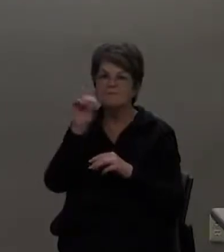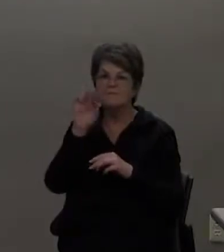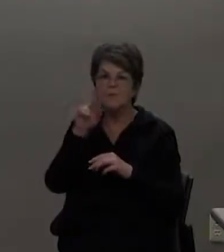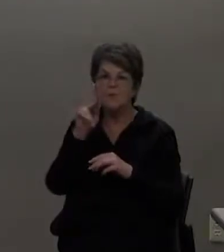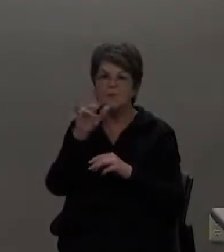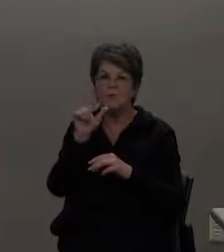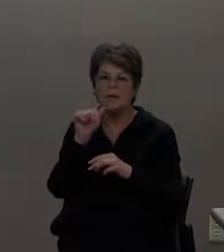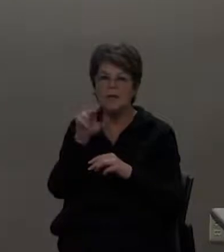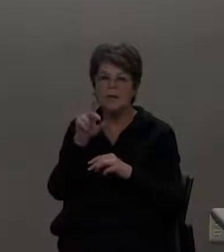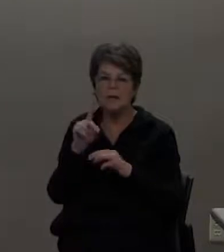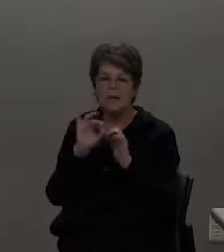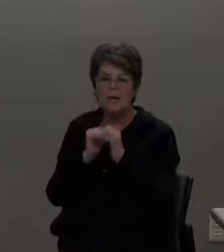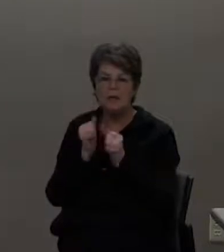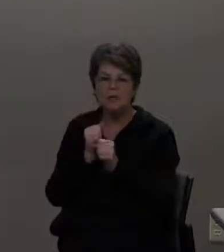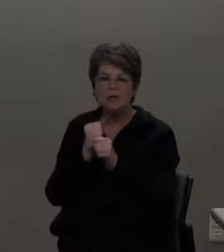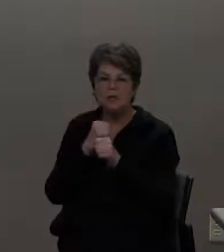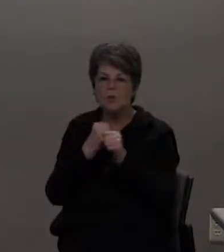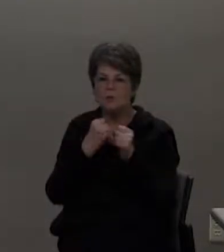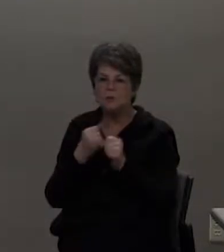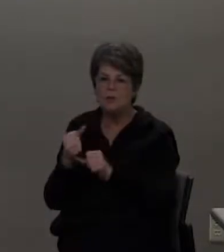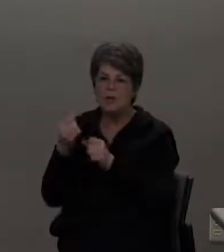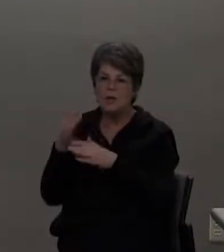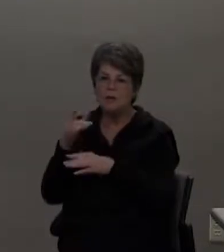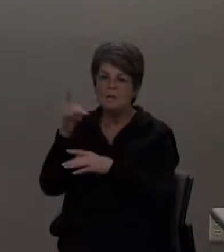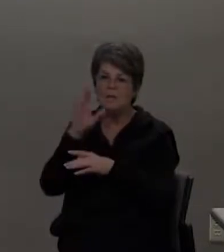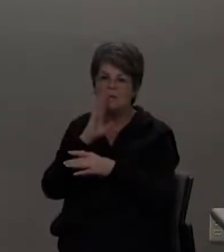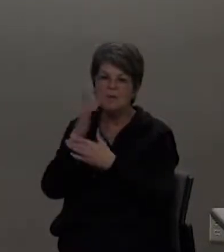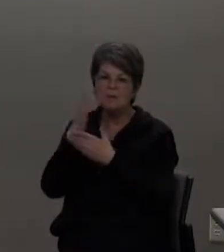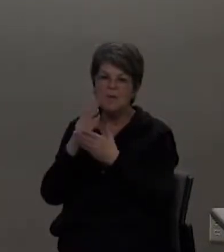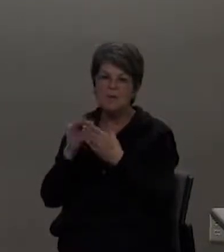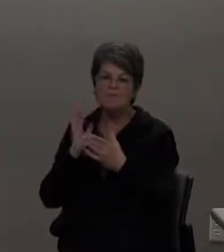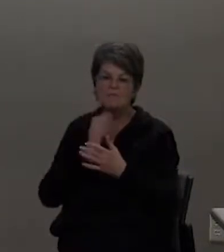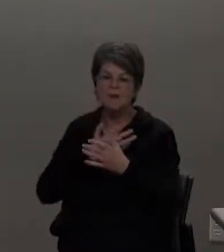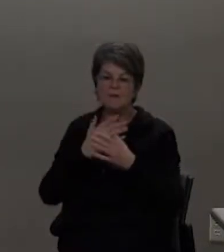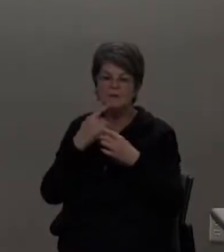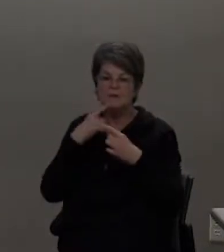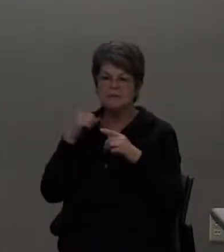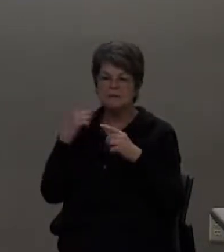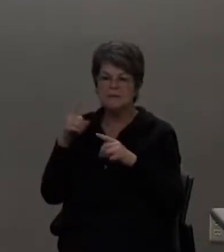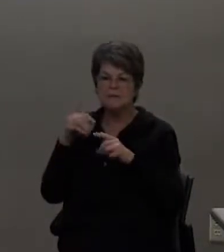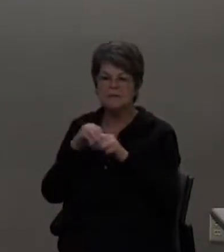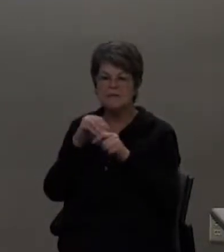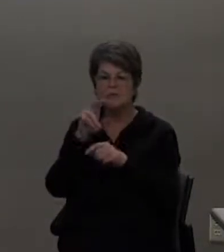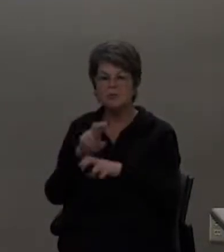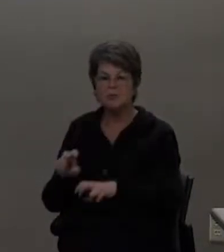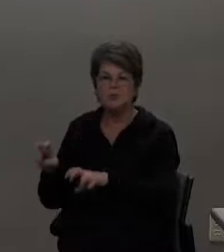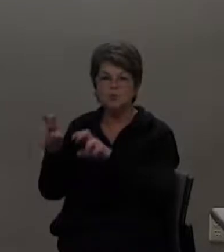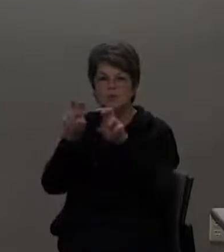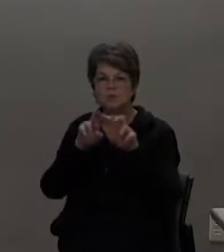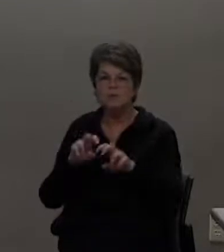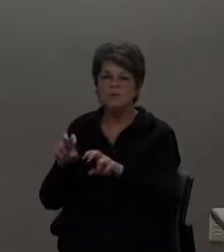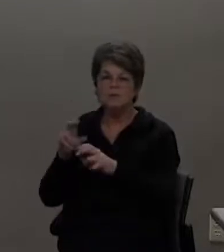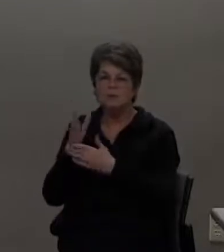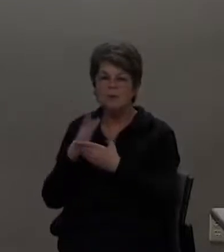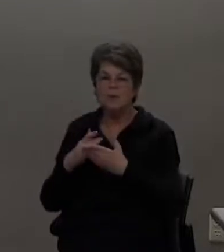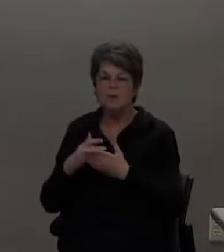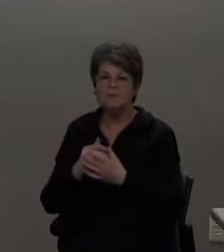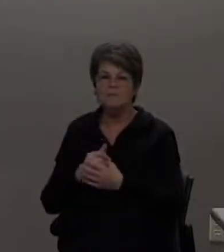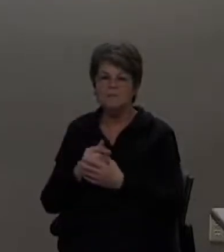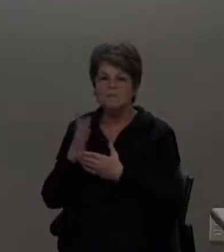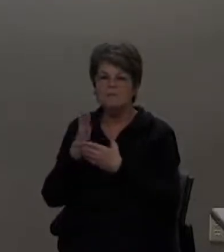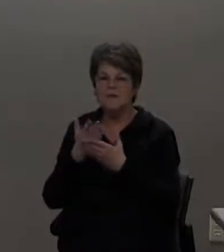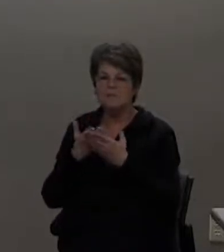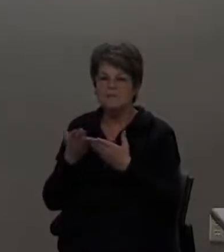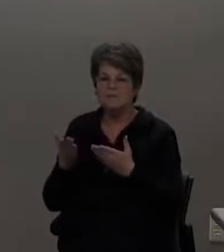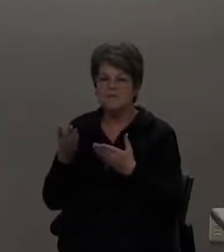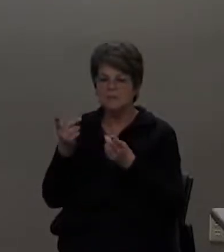Forkland. Is how do we create a strategy that lets them be part of the success in a tourism component? So some of